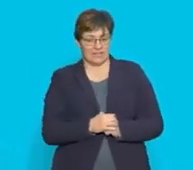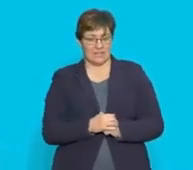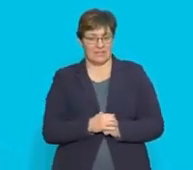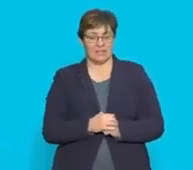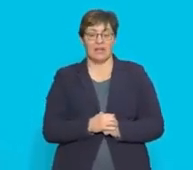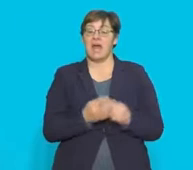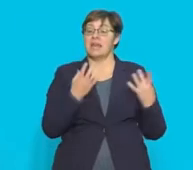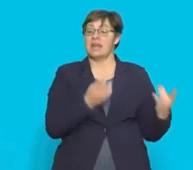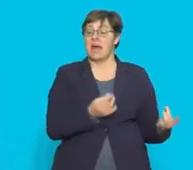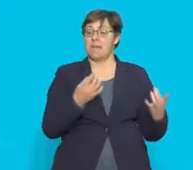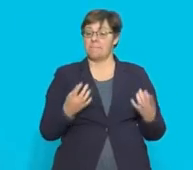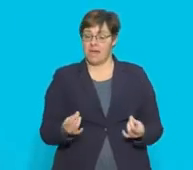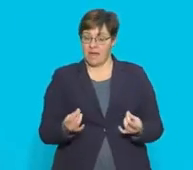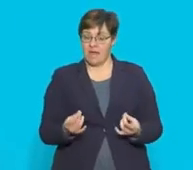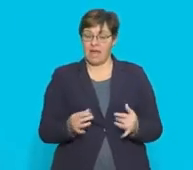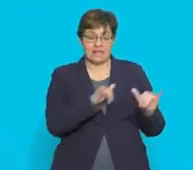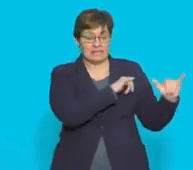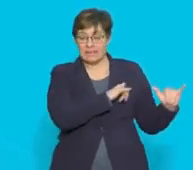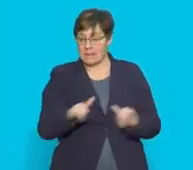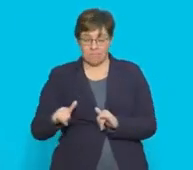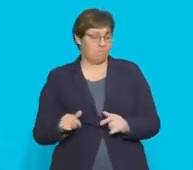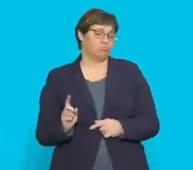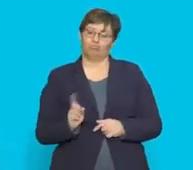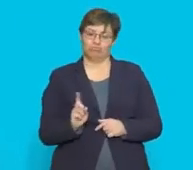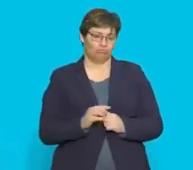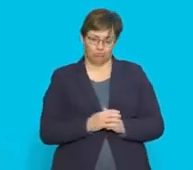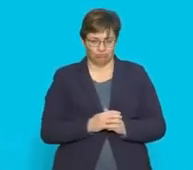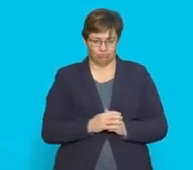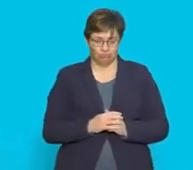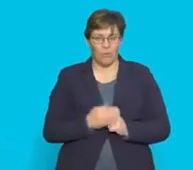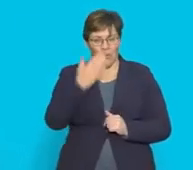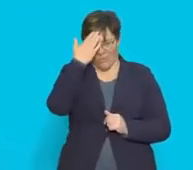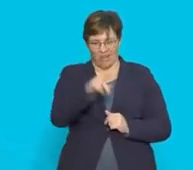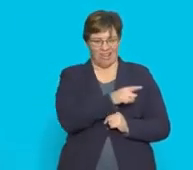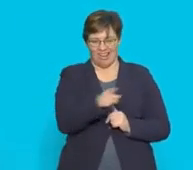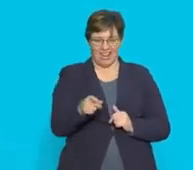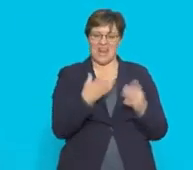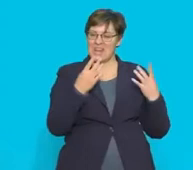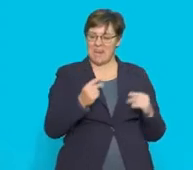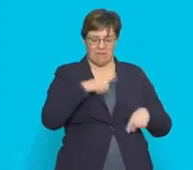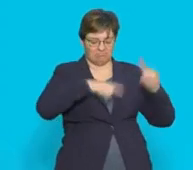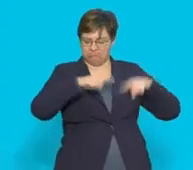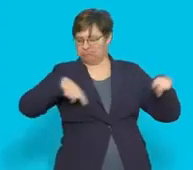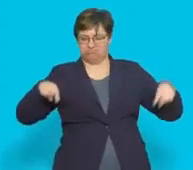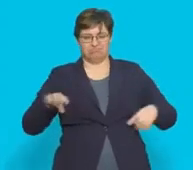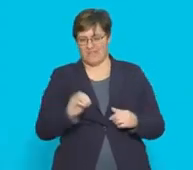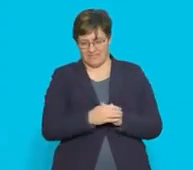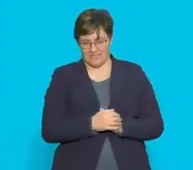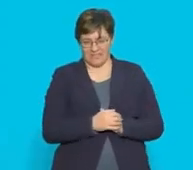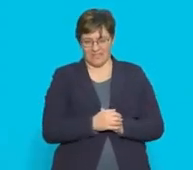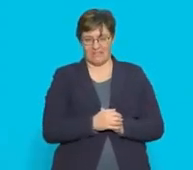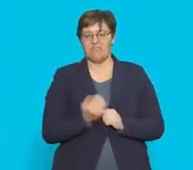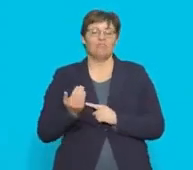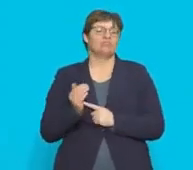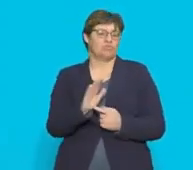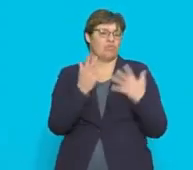is that numbers are not all the same. We know this for a fact, guys, that numbers are not the same. We